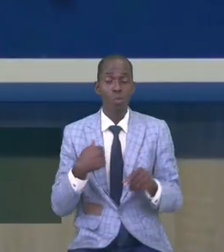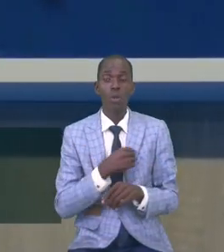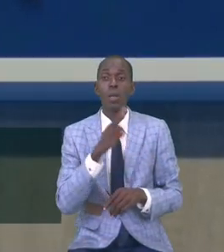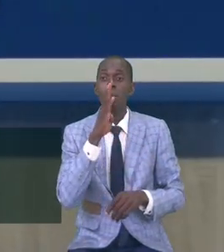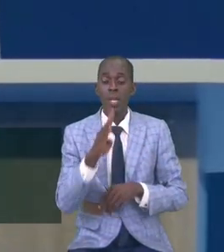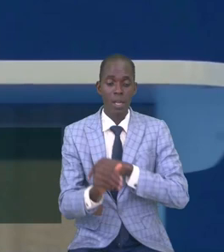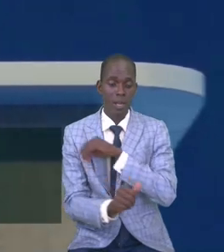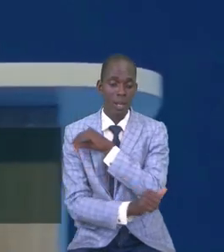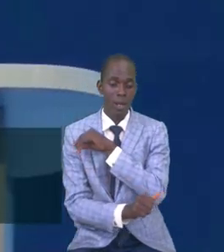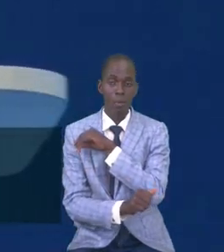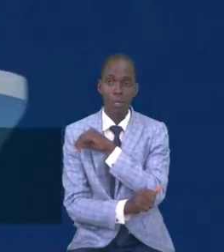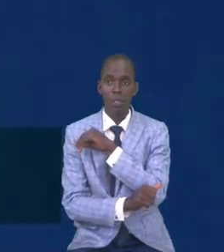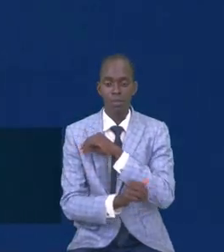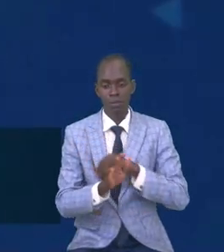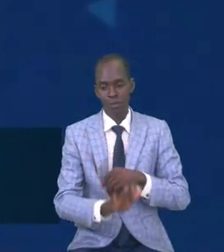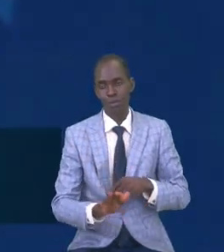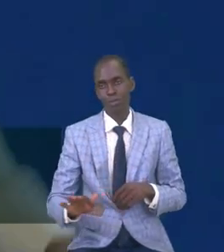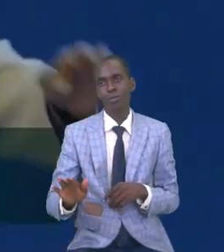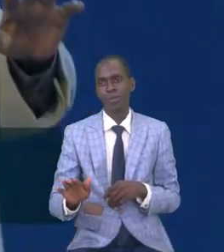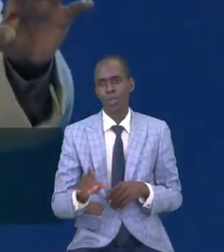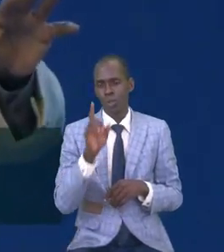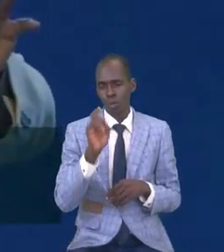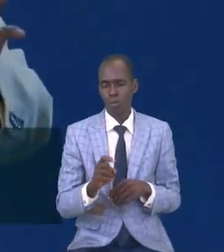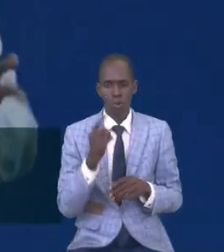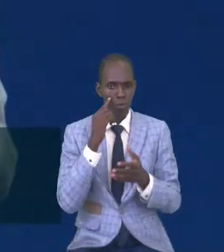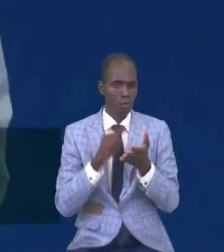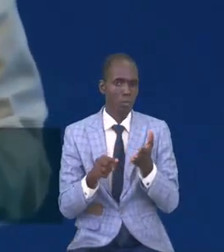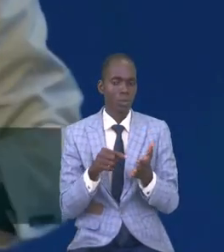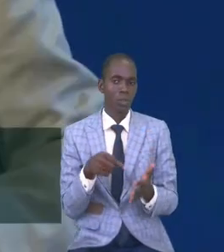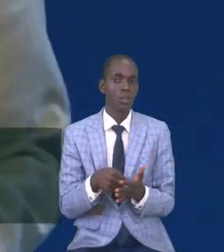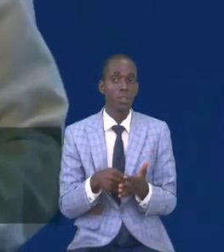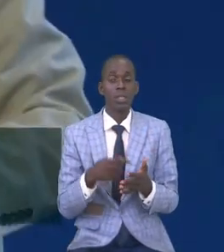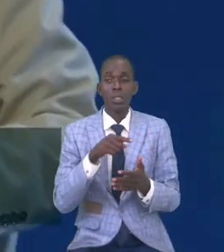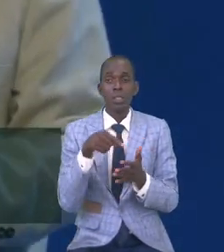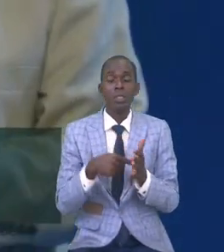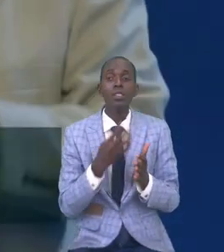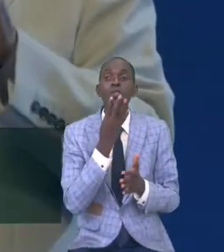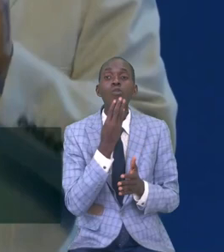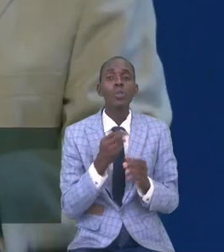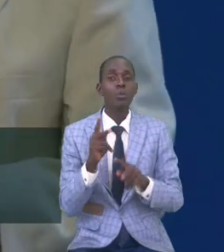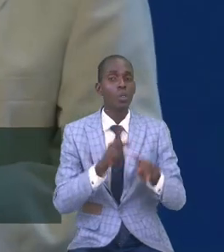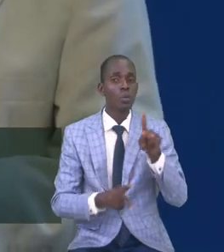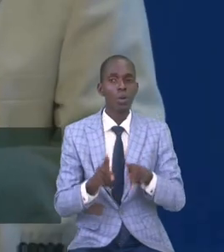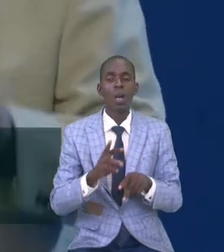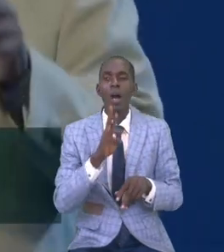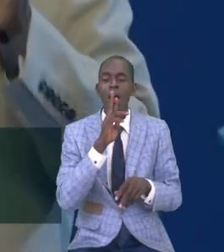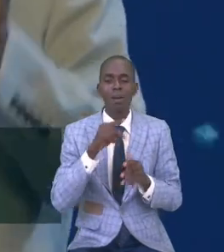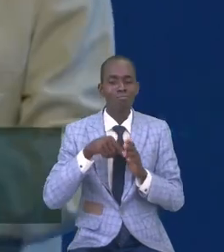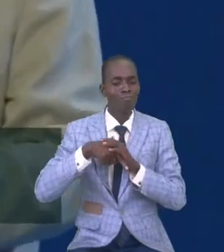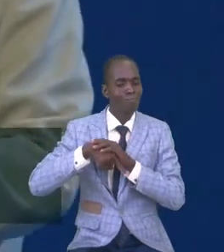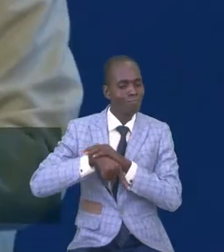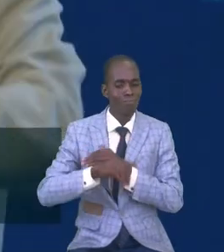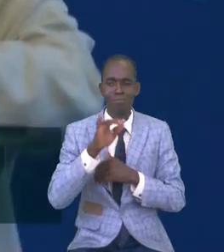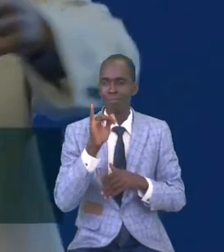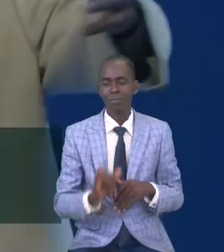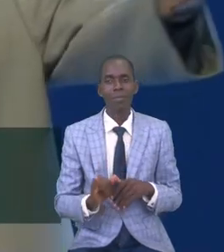to remind, I think you must know this one. Those Jewish people, they were deeply,